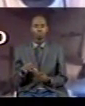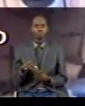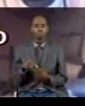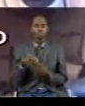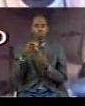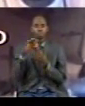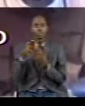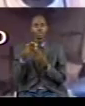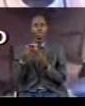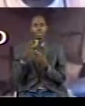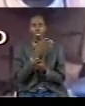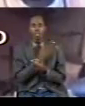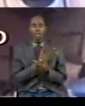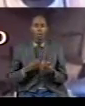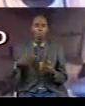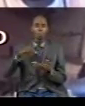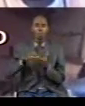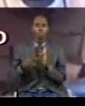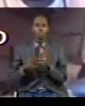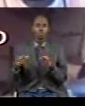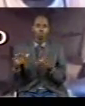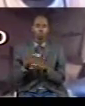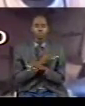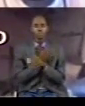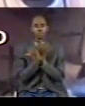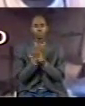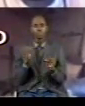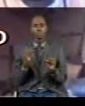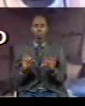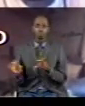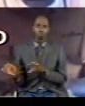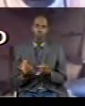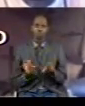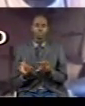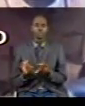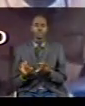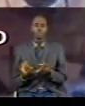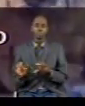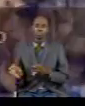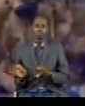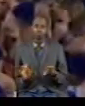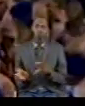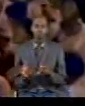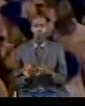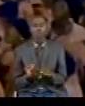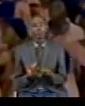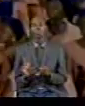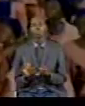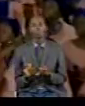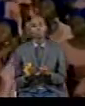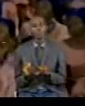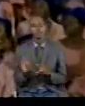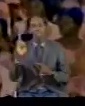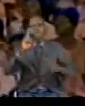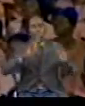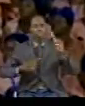purposeful redemption. Performance. Performance. Somebody